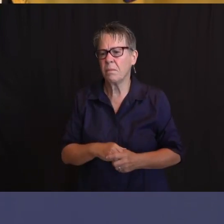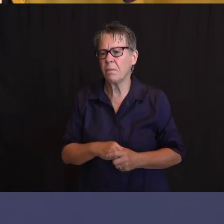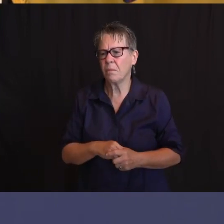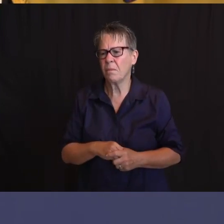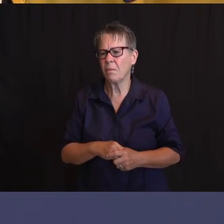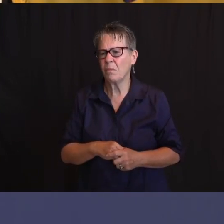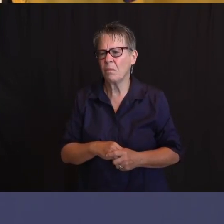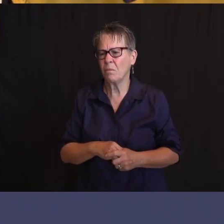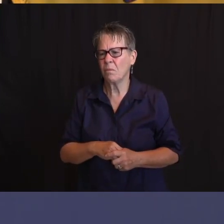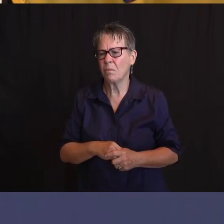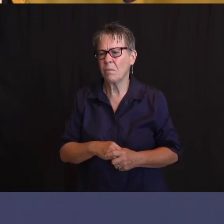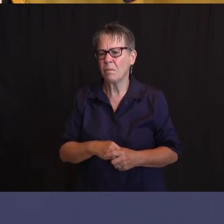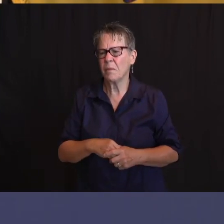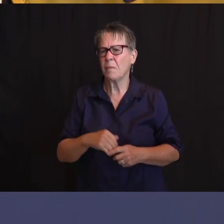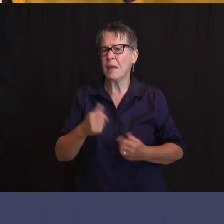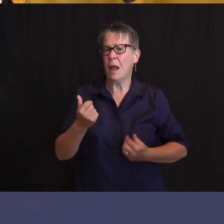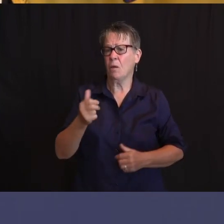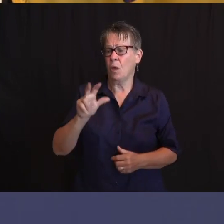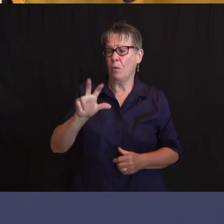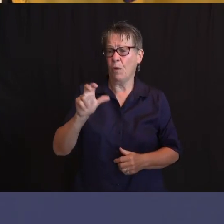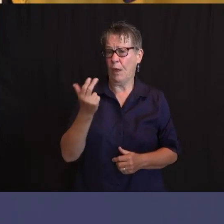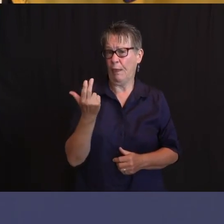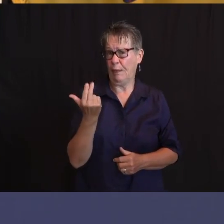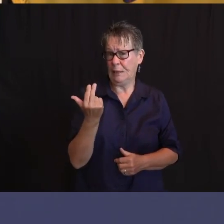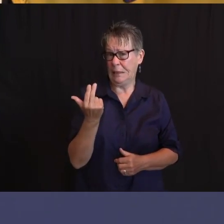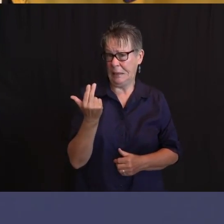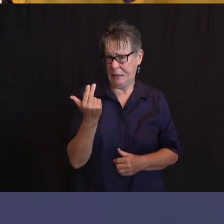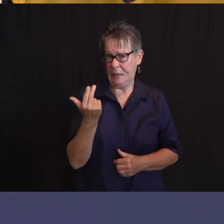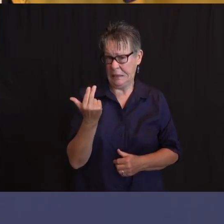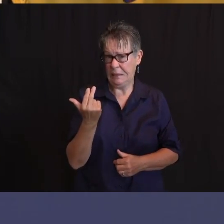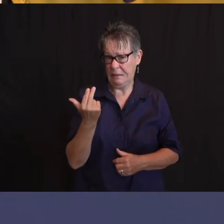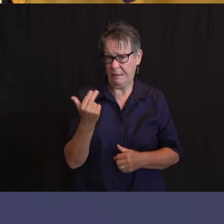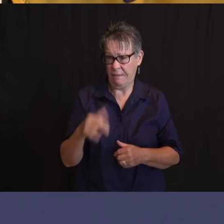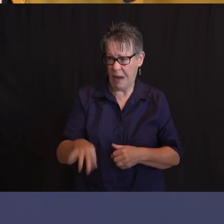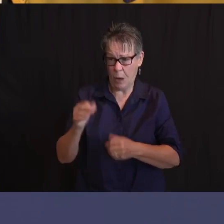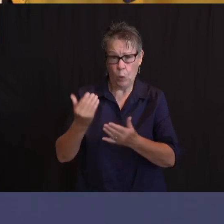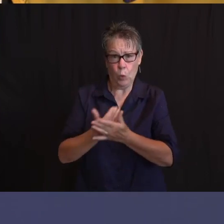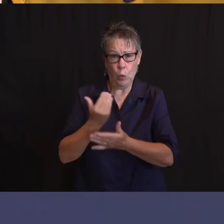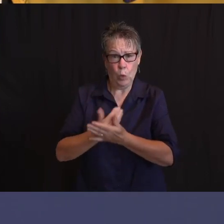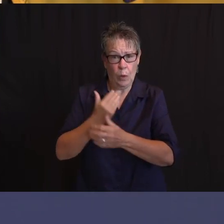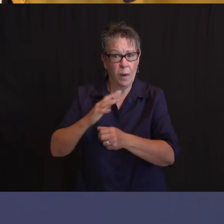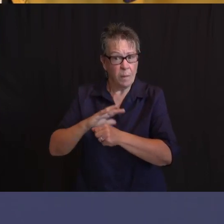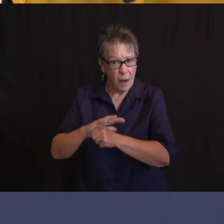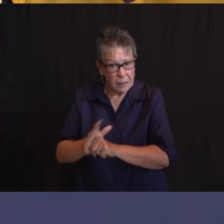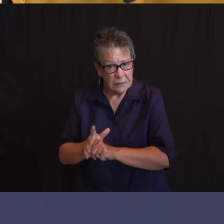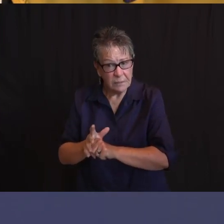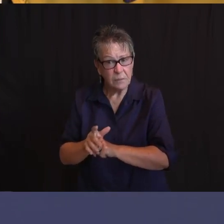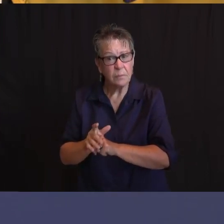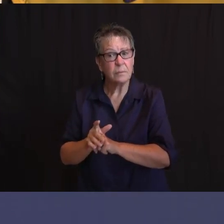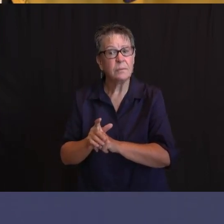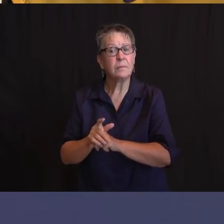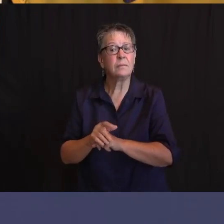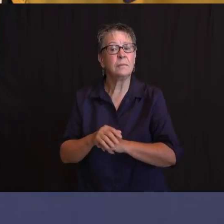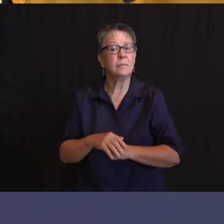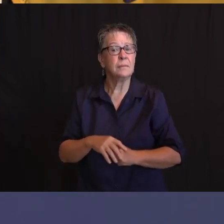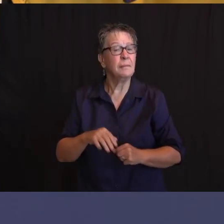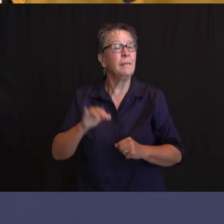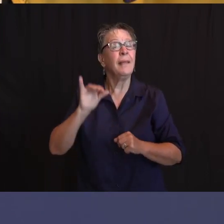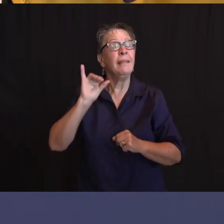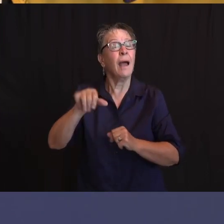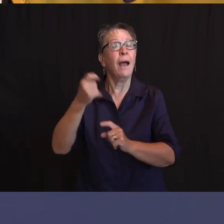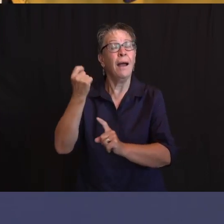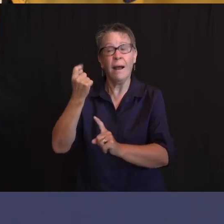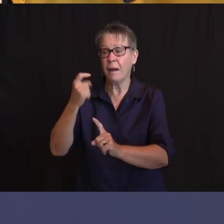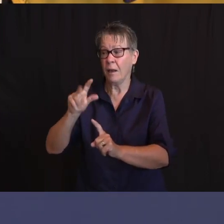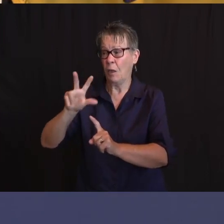got something north of 15,000 tests that were taken on that day, spitting out that number. It's not exactly accurate, but it's